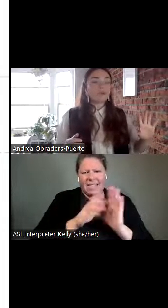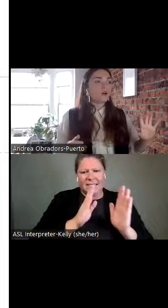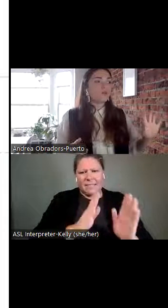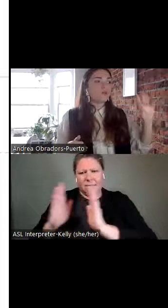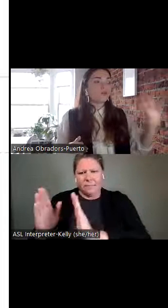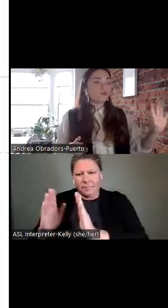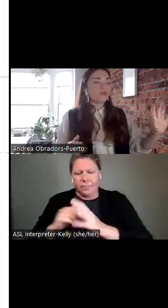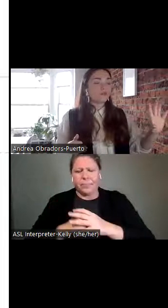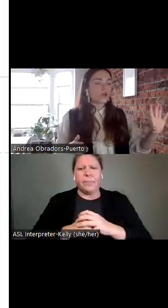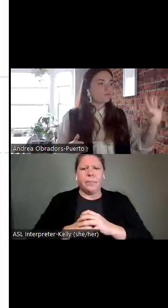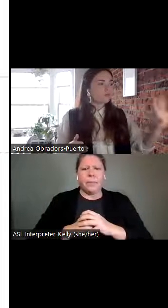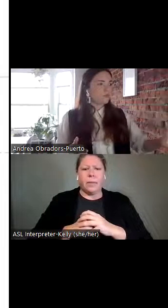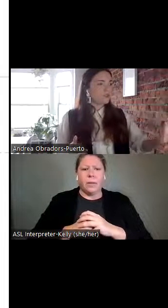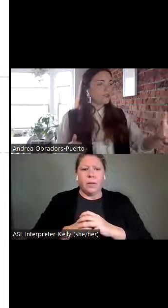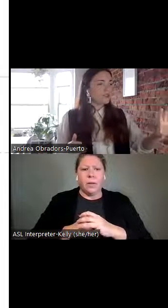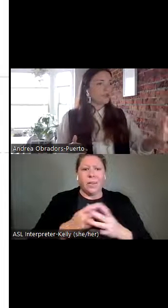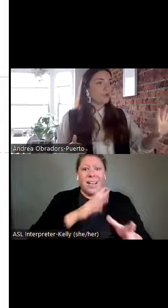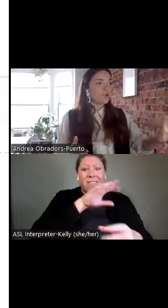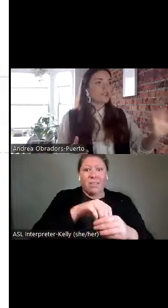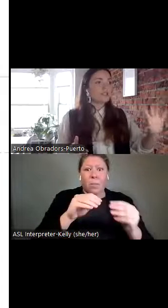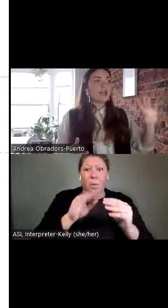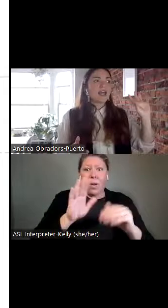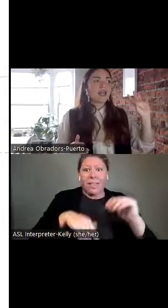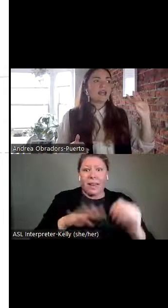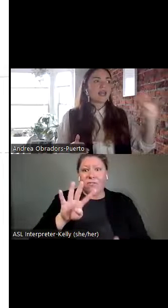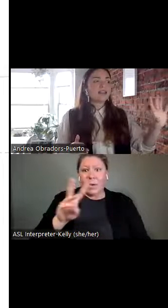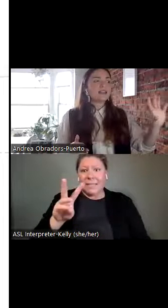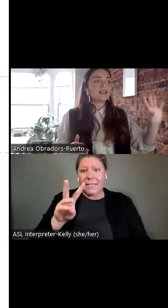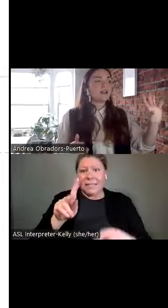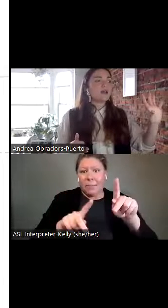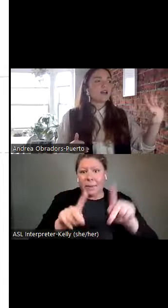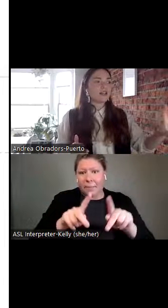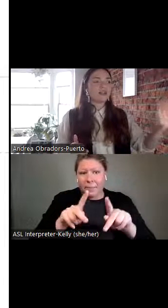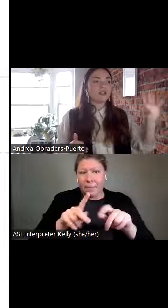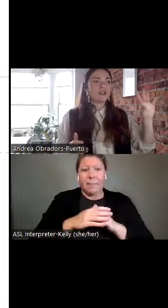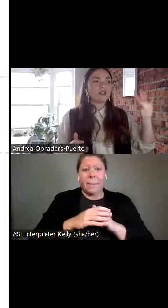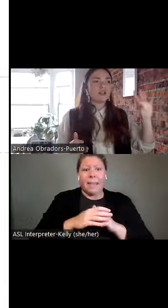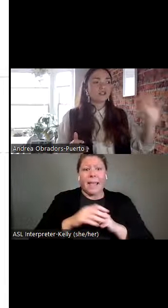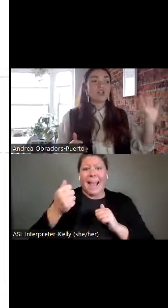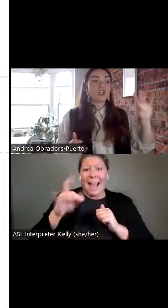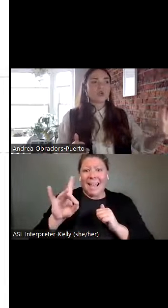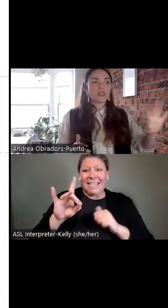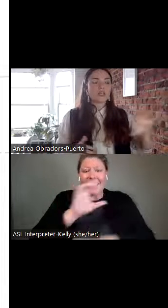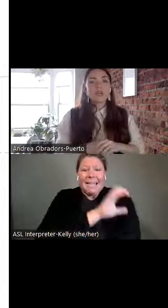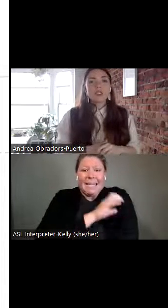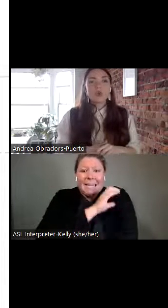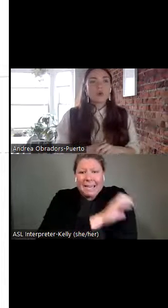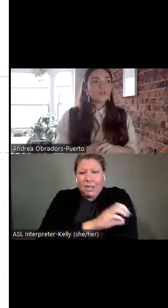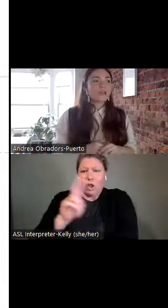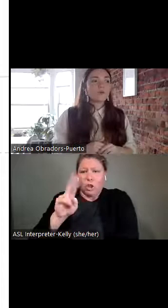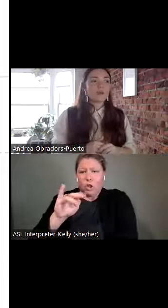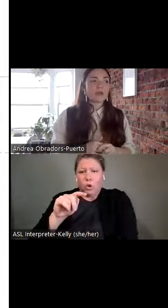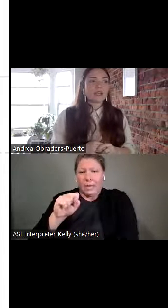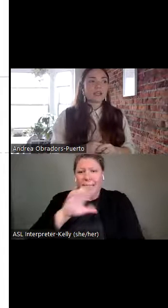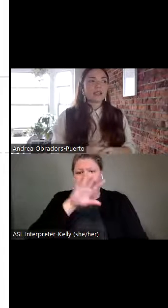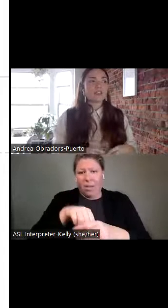had involved more than 46 voices and 18 clinical different units. So what we did